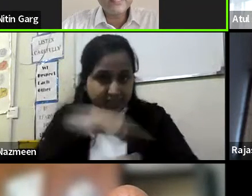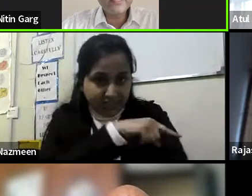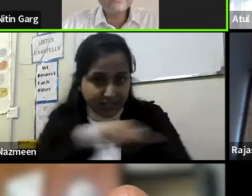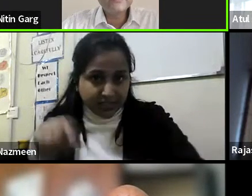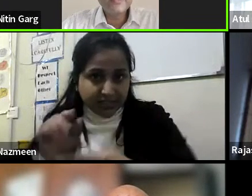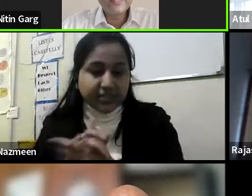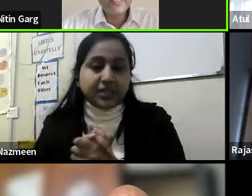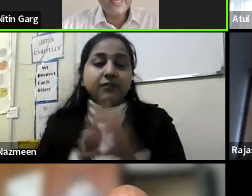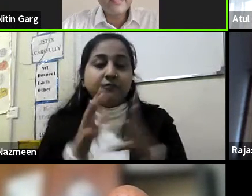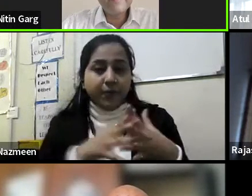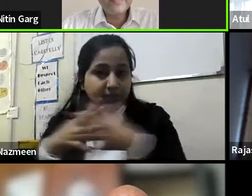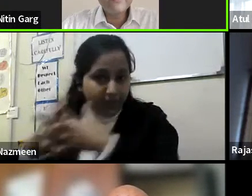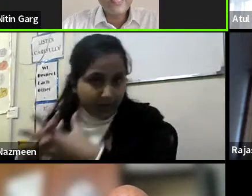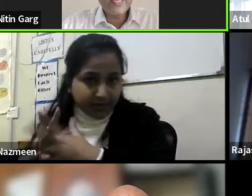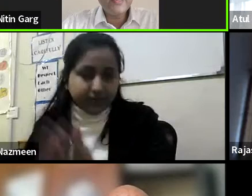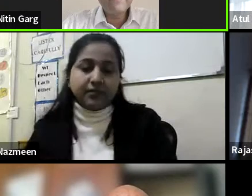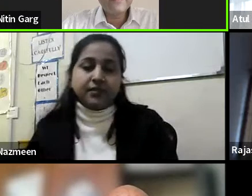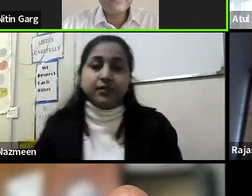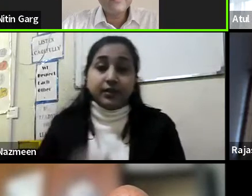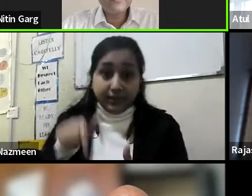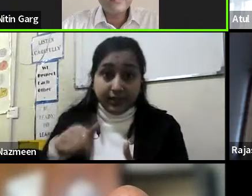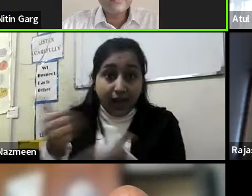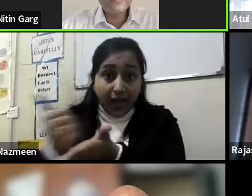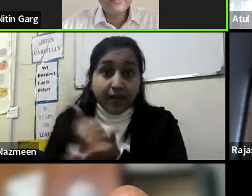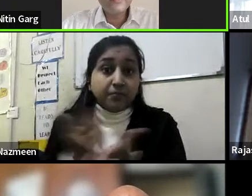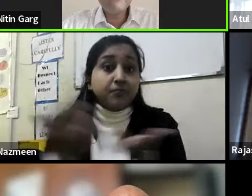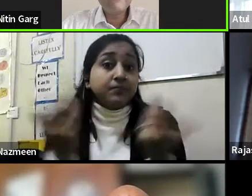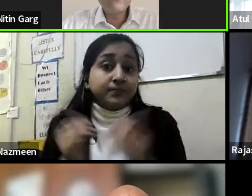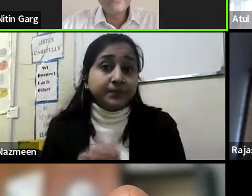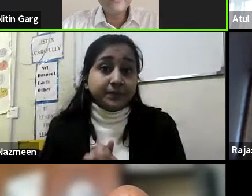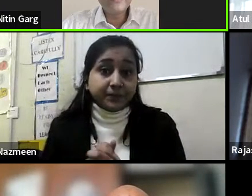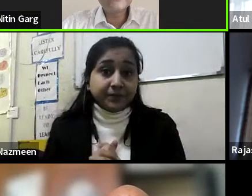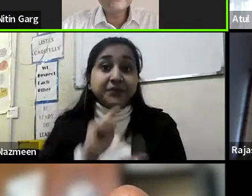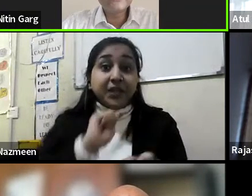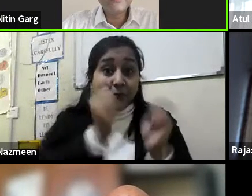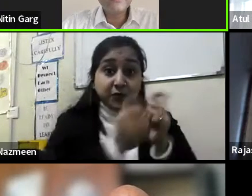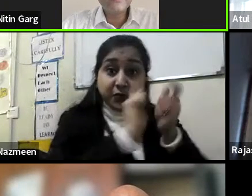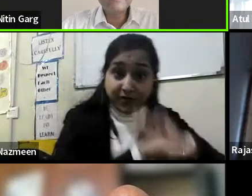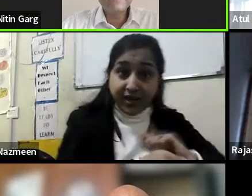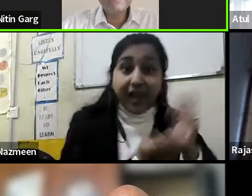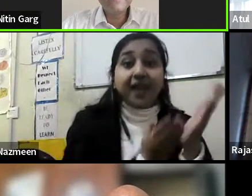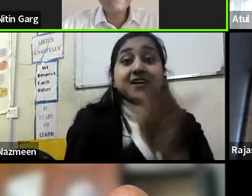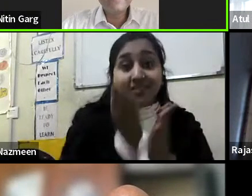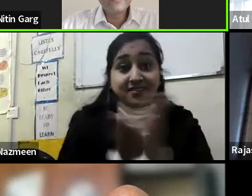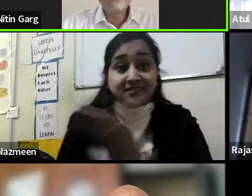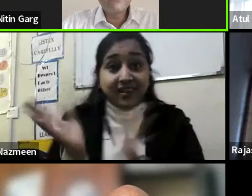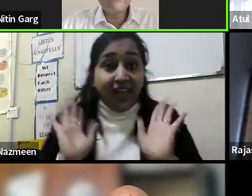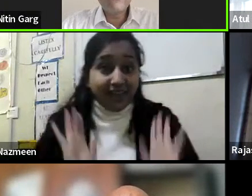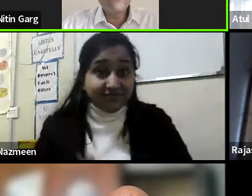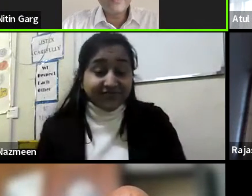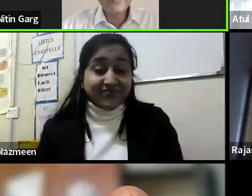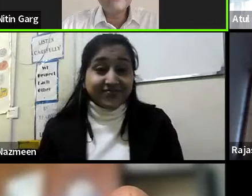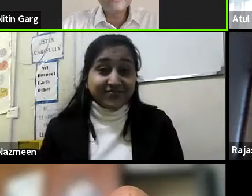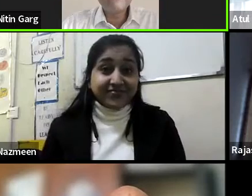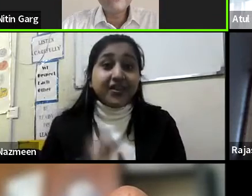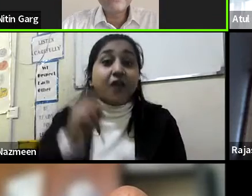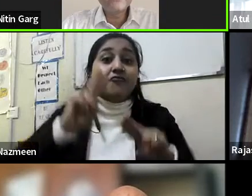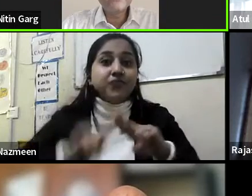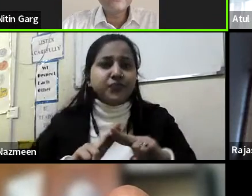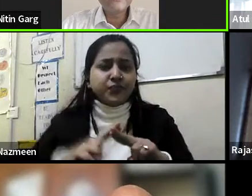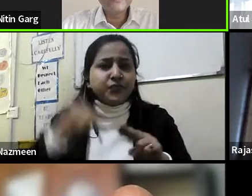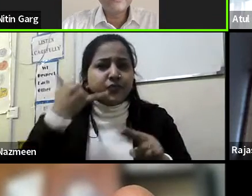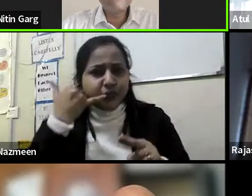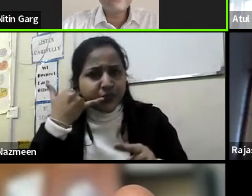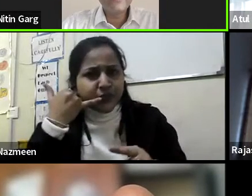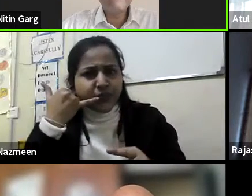and websites, and it will help in improving the accessibility of mobile apps and